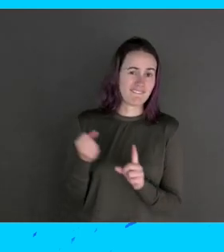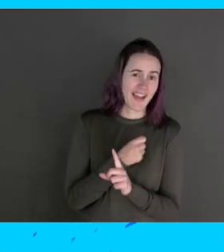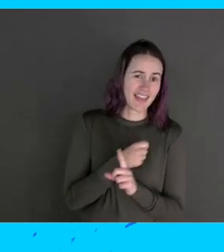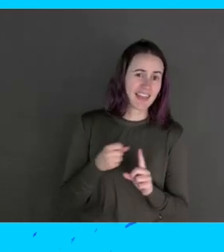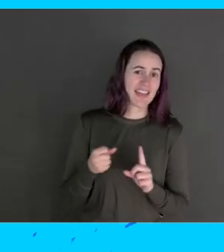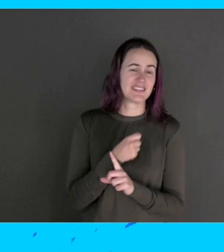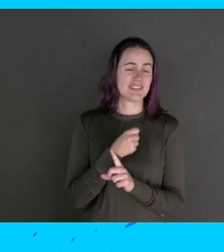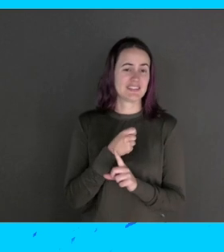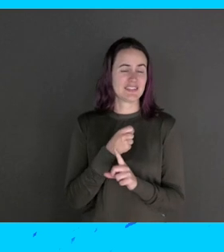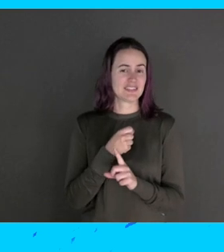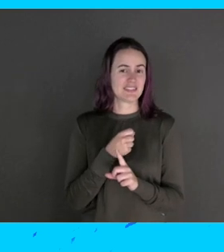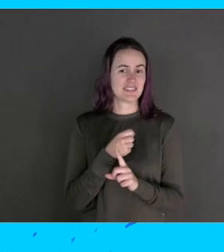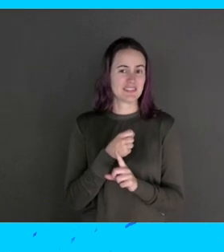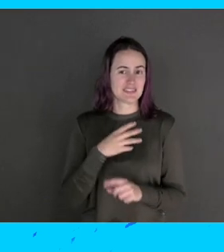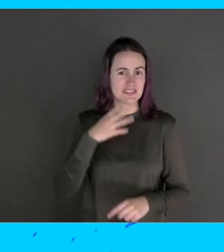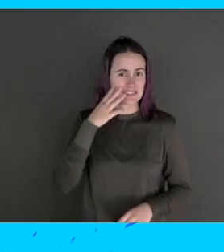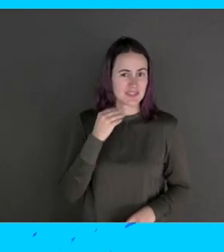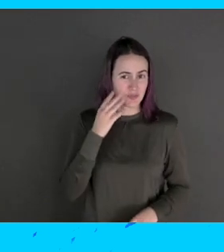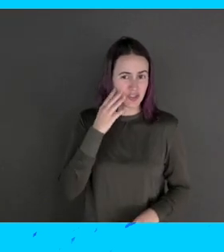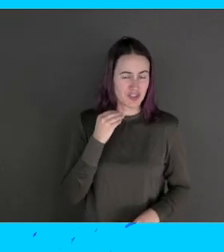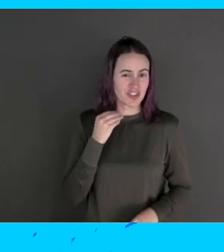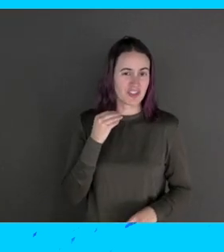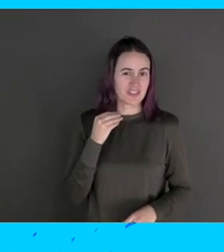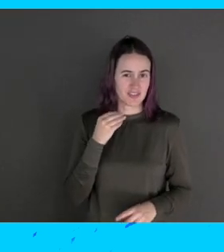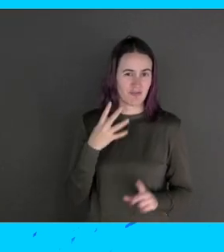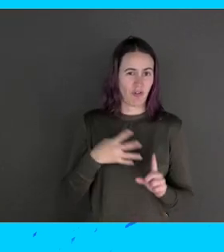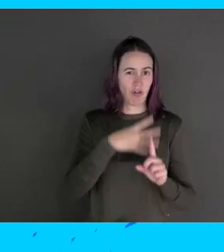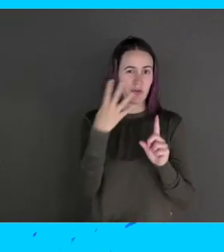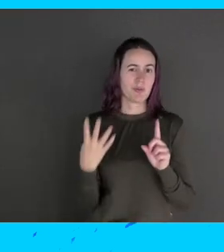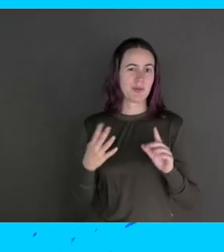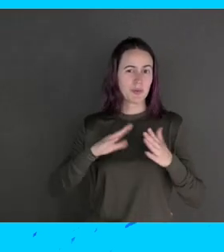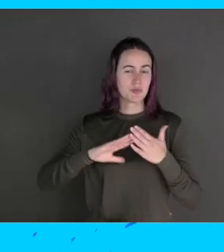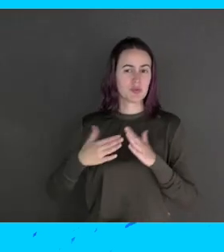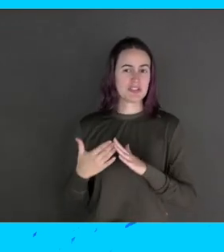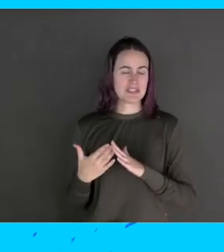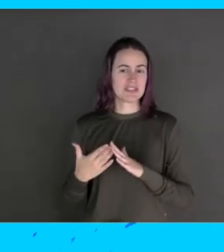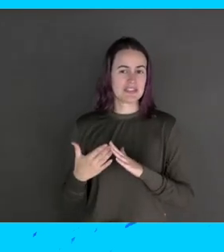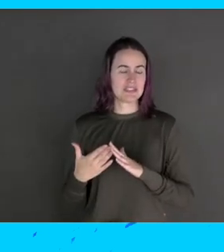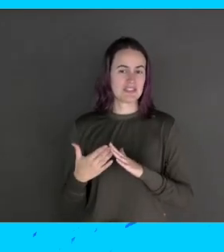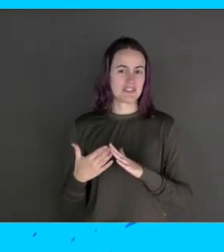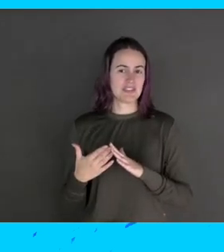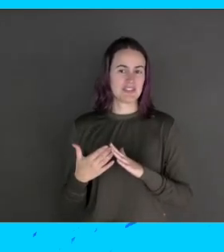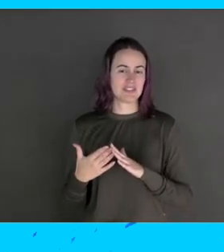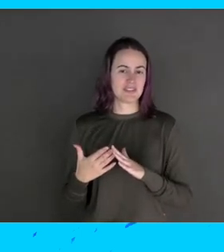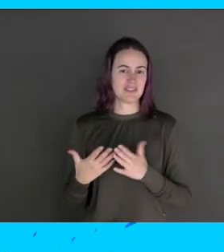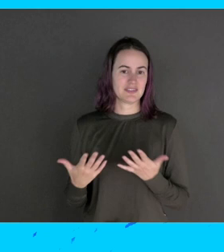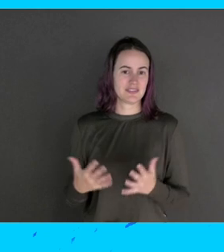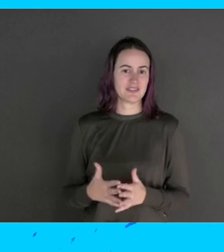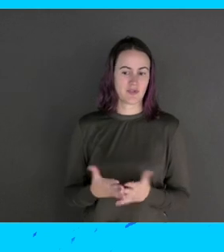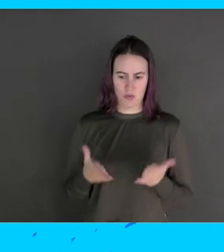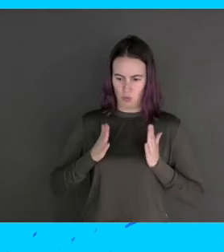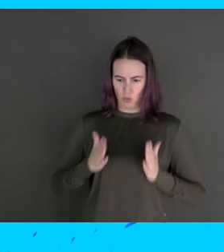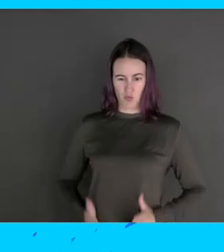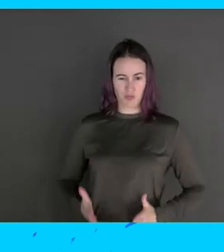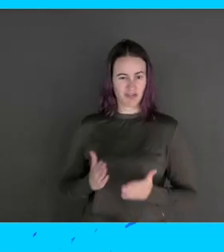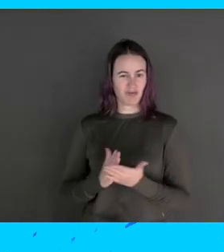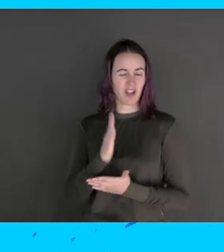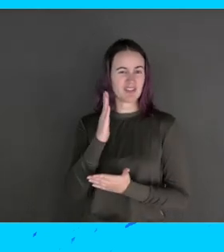if we suffer violence to be LGBTQA+, we are suffering violence to human rights.